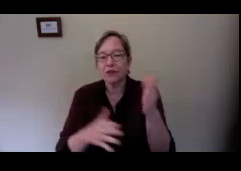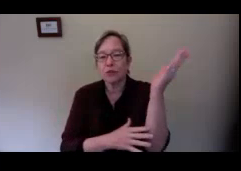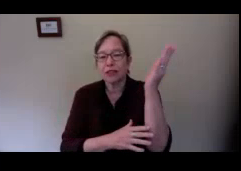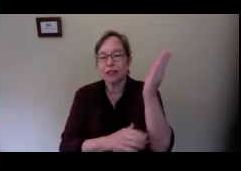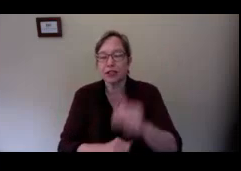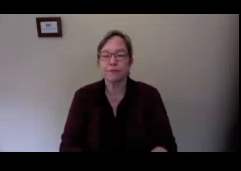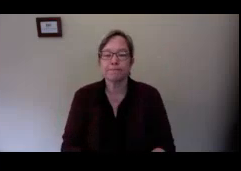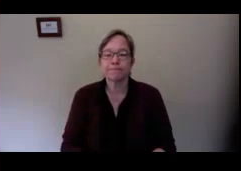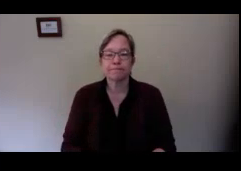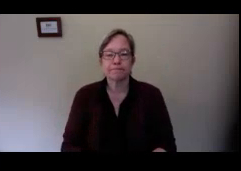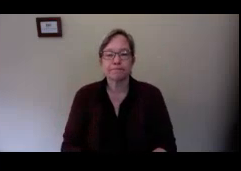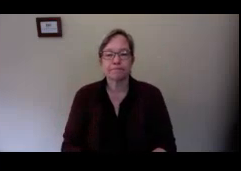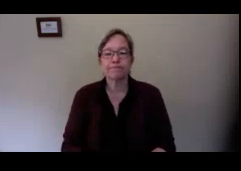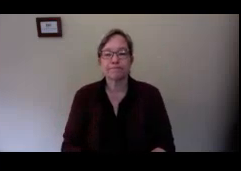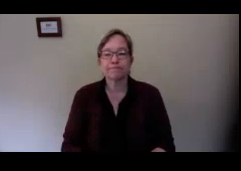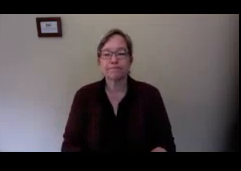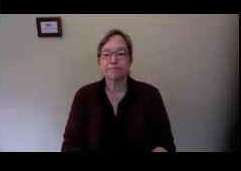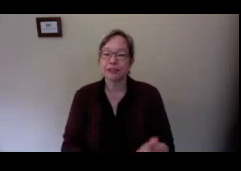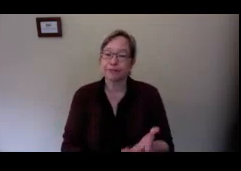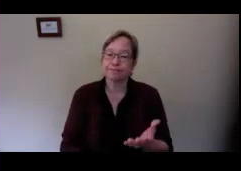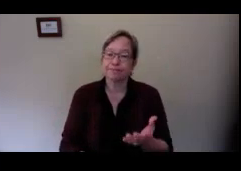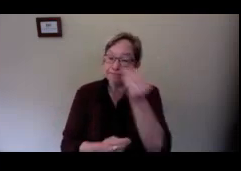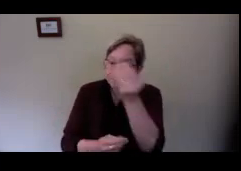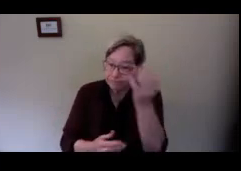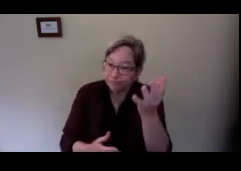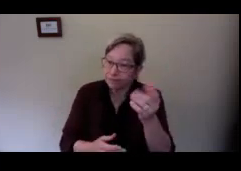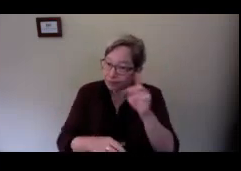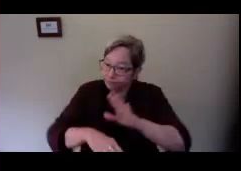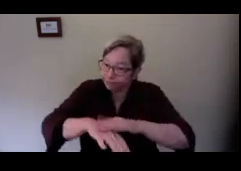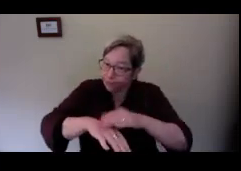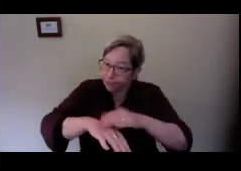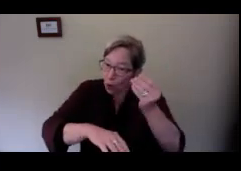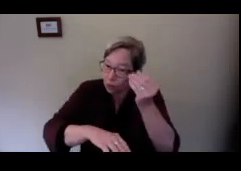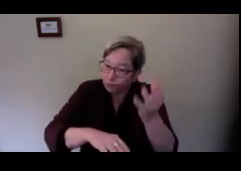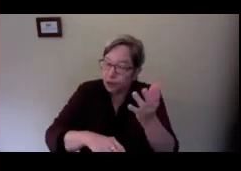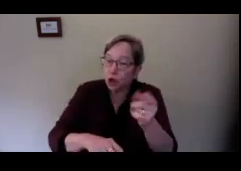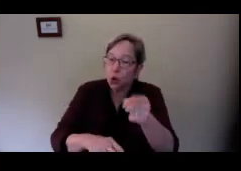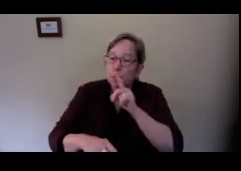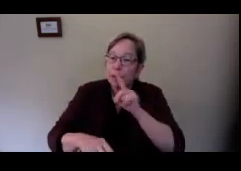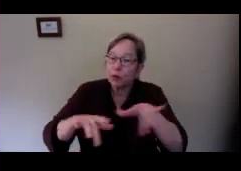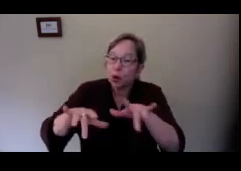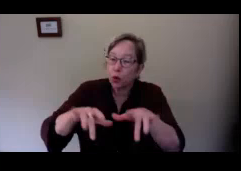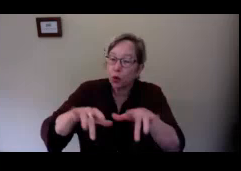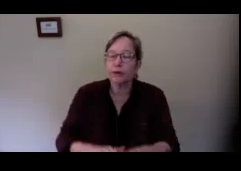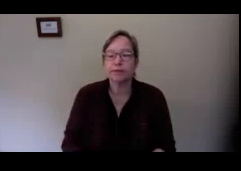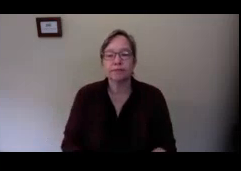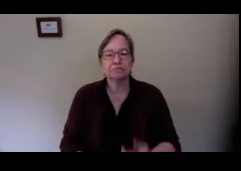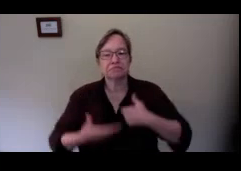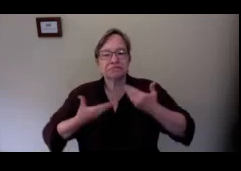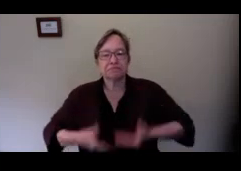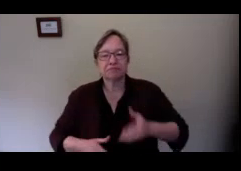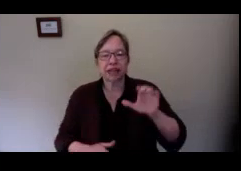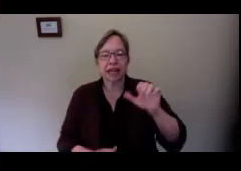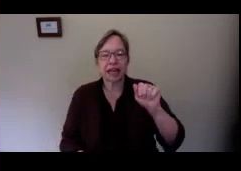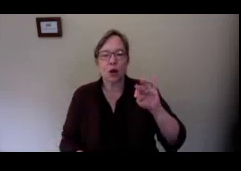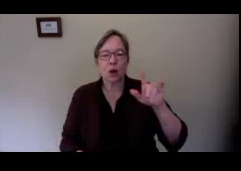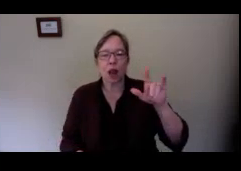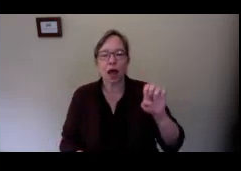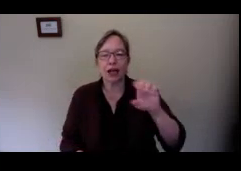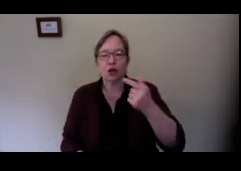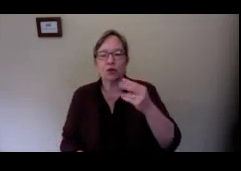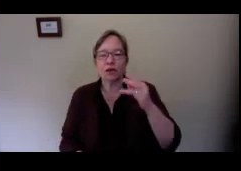would like to let everyone know, of course, that they're being recorded. So I am Caroline Griffin. I'm the Director of Fair Housing